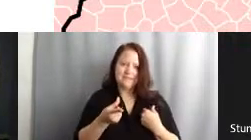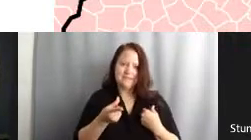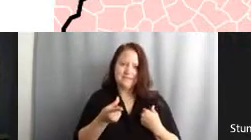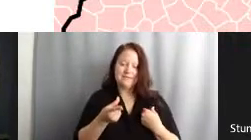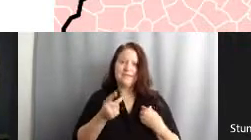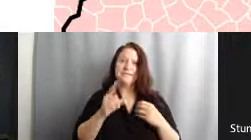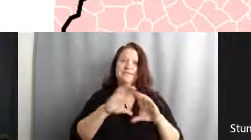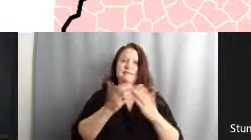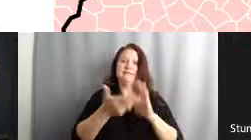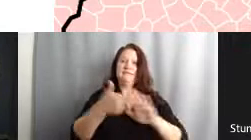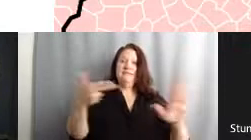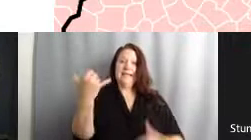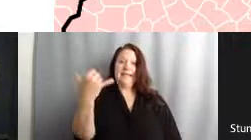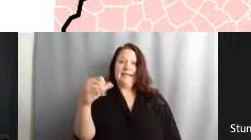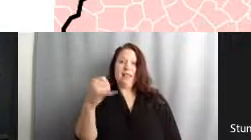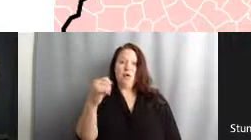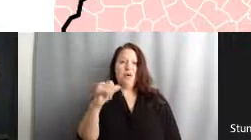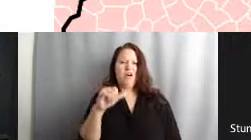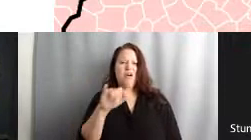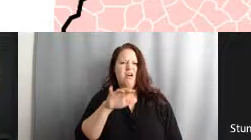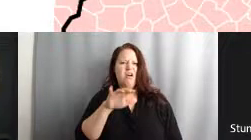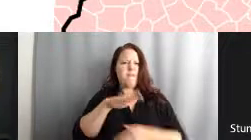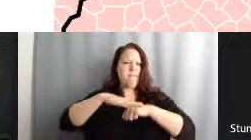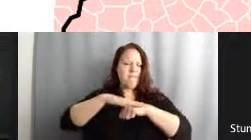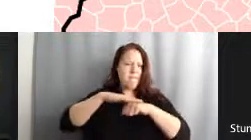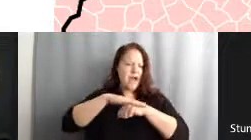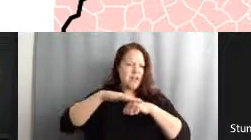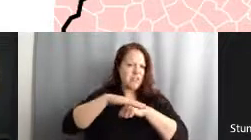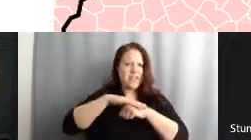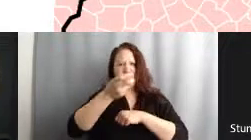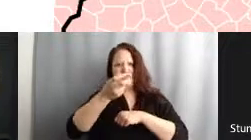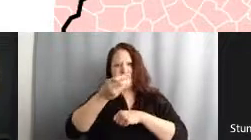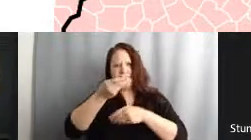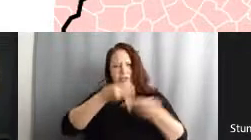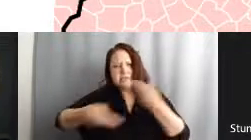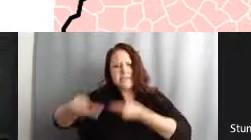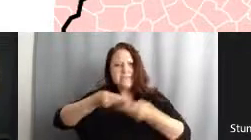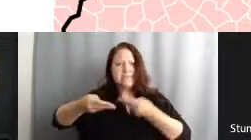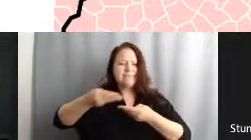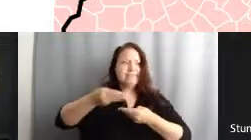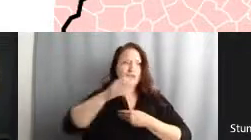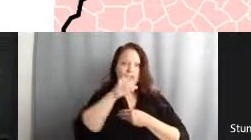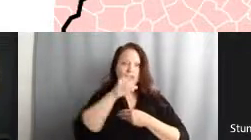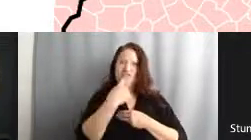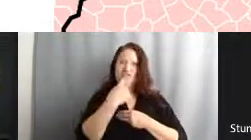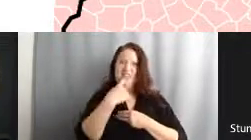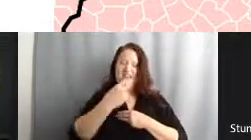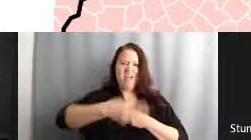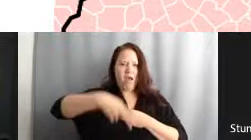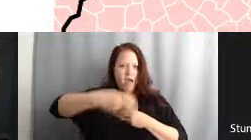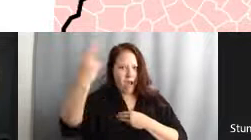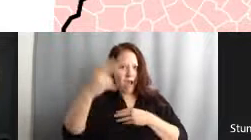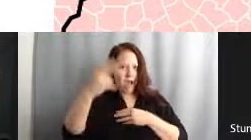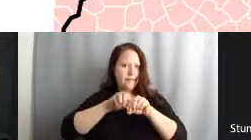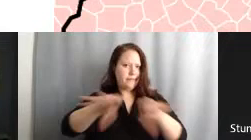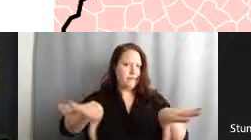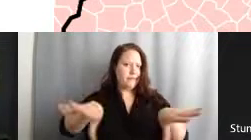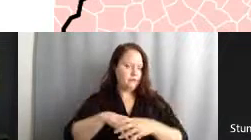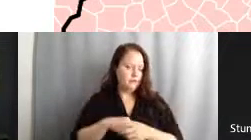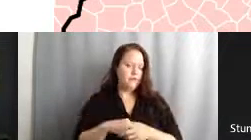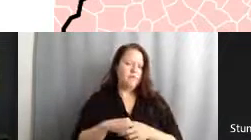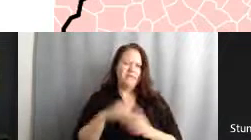classify yellow is moderate transmission, the orange is substantial, and the red is high transmission. And